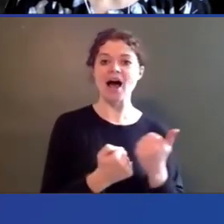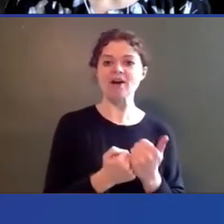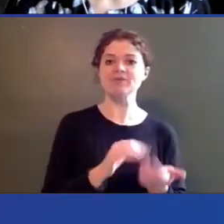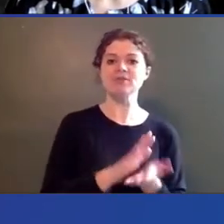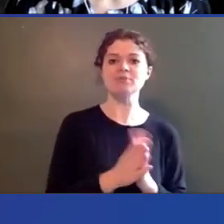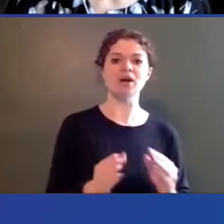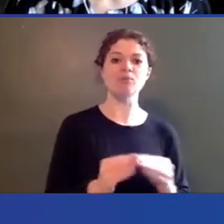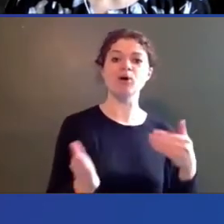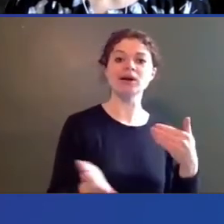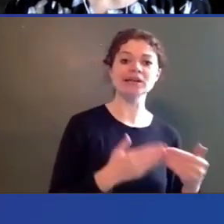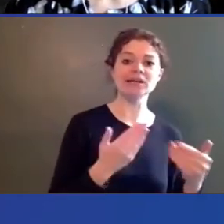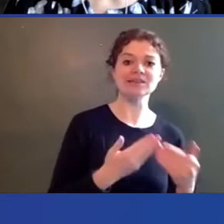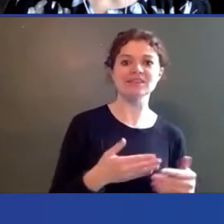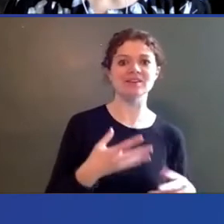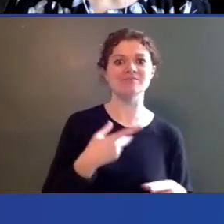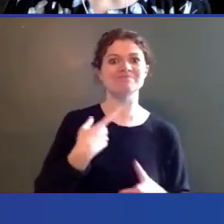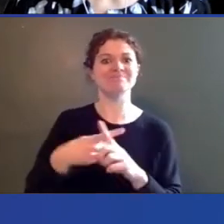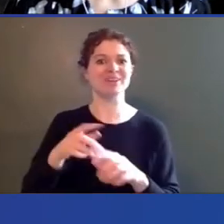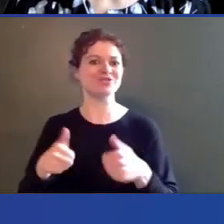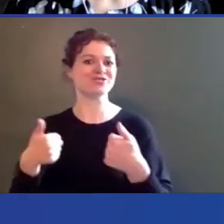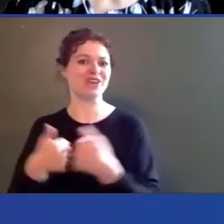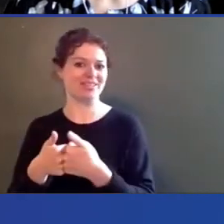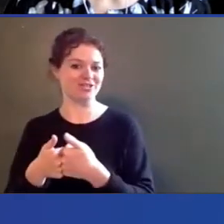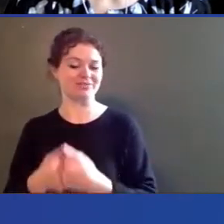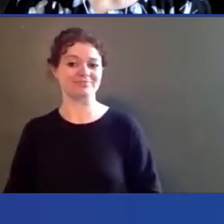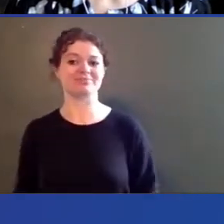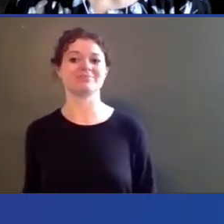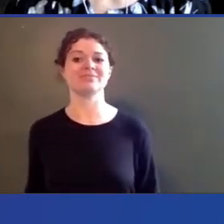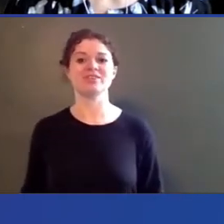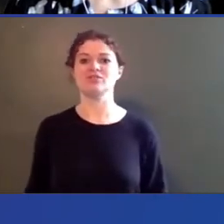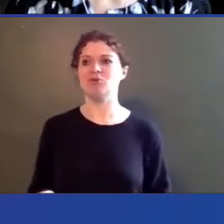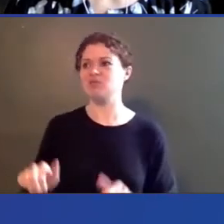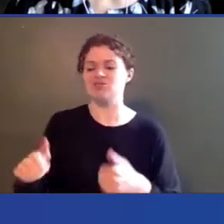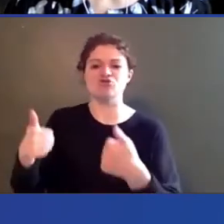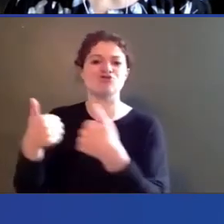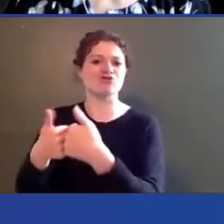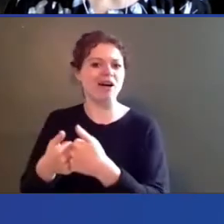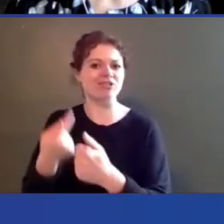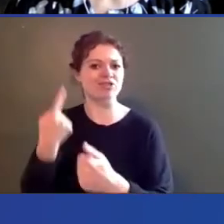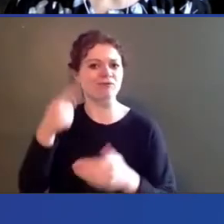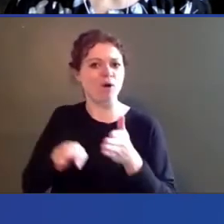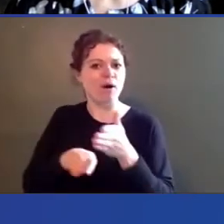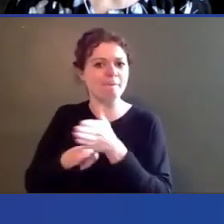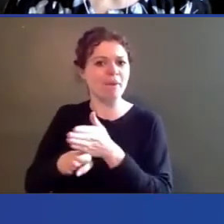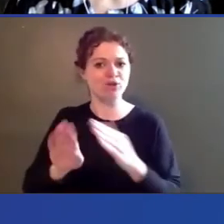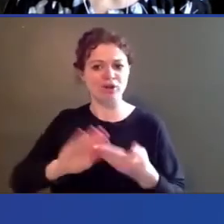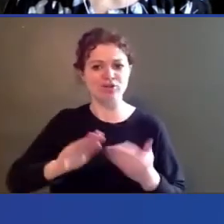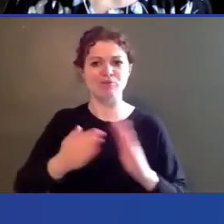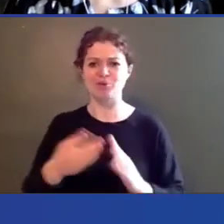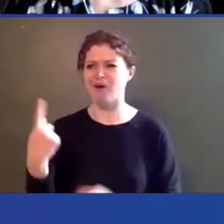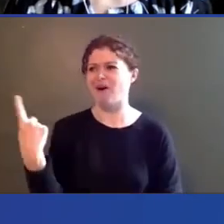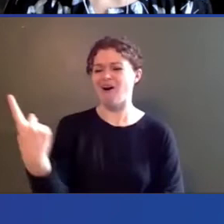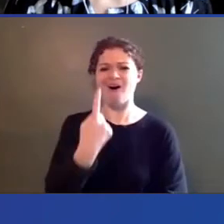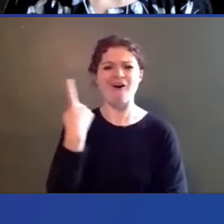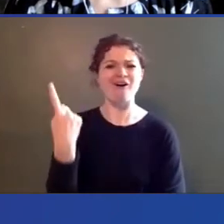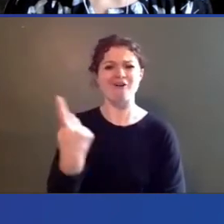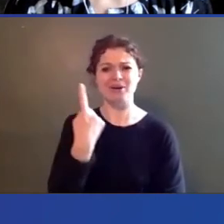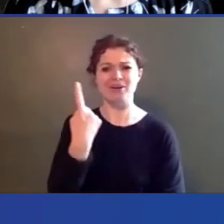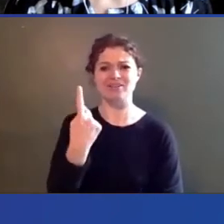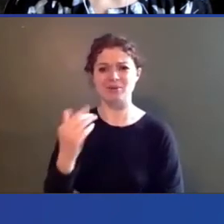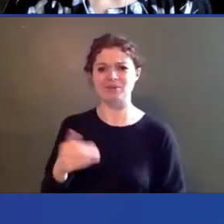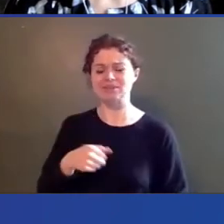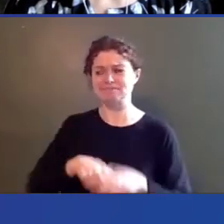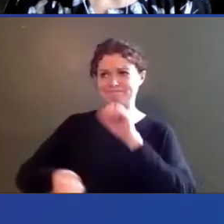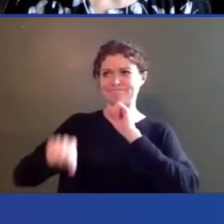that adaptation is always challenging, especially in marginalized communities. We're in a constant state of adaptation. Like, our goal is first to